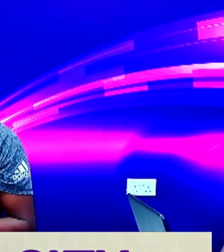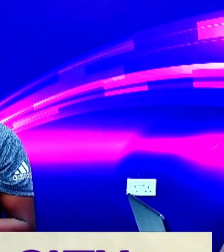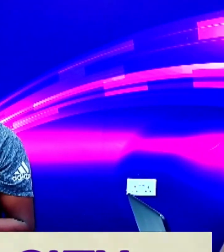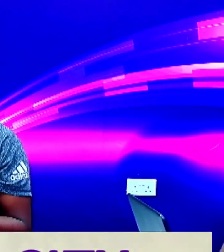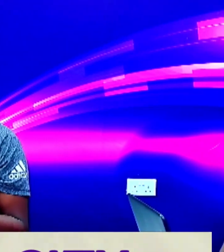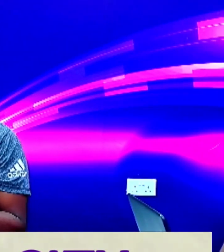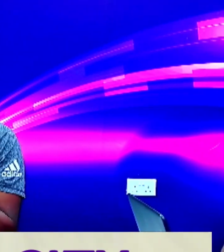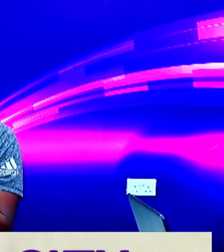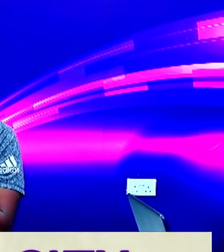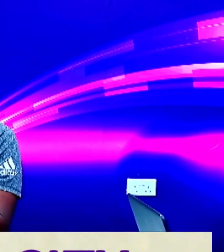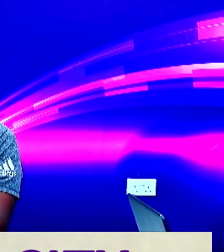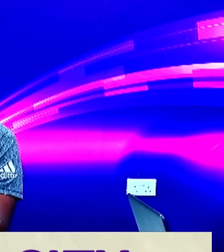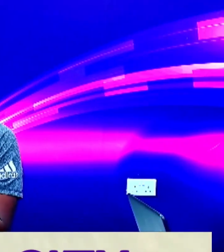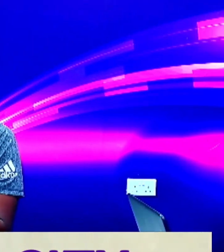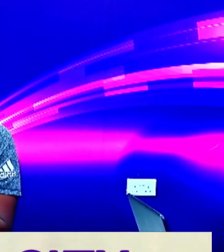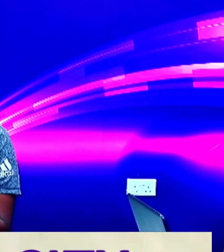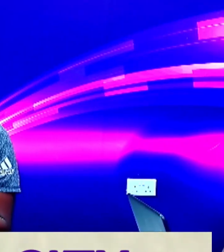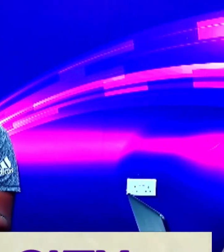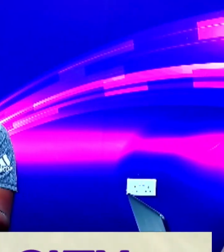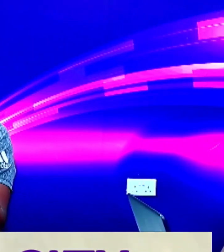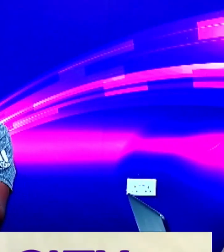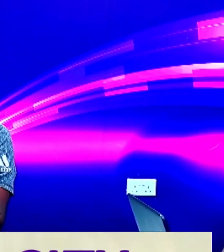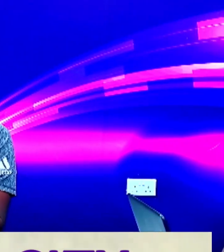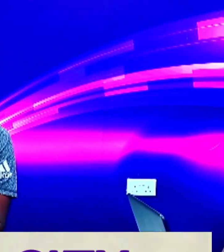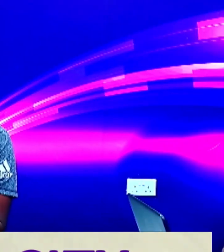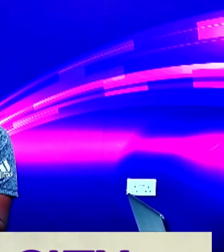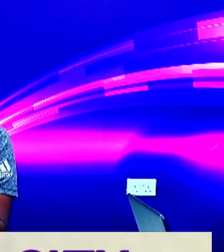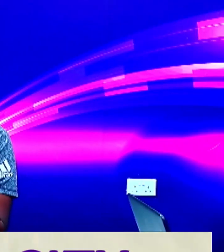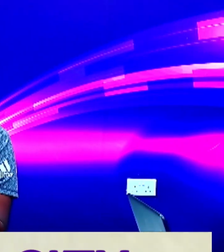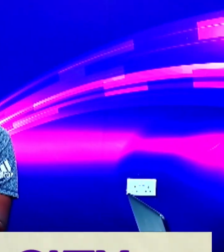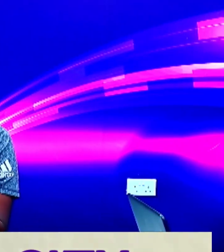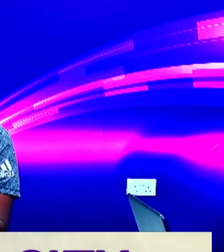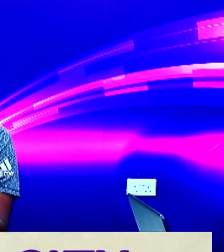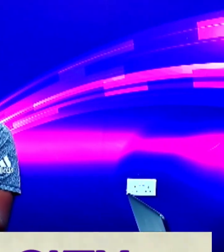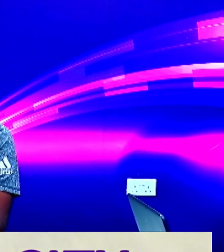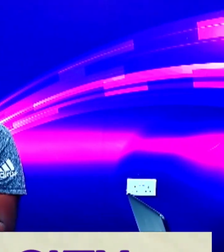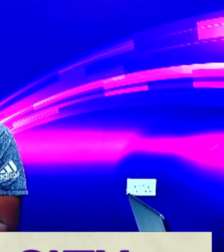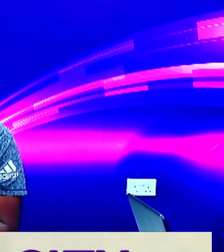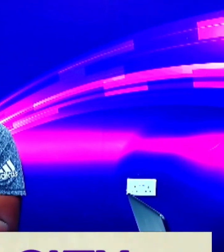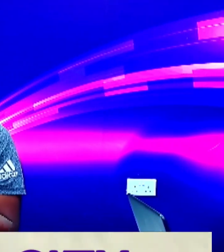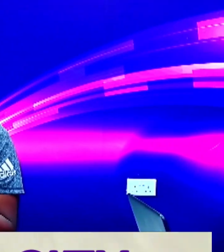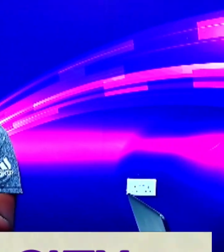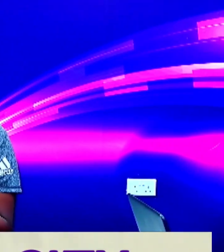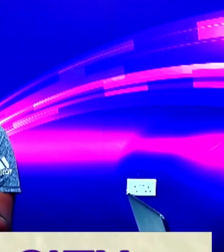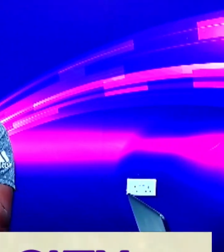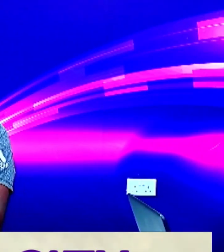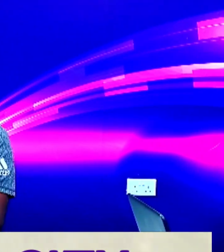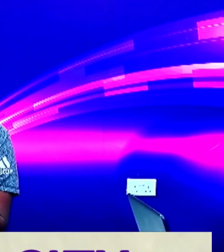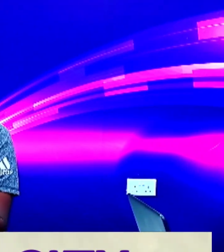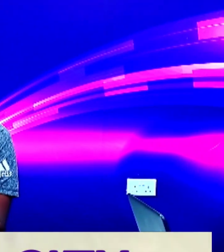volleyballs in Kenya to see that there is a lot of skills and emerging talents that are there in high school. So it will help